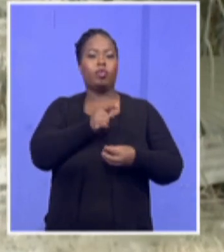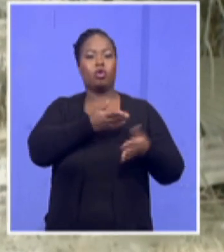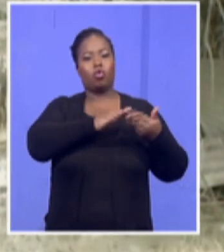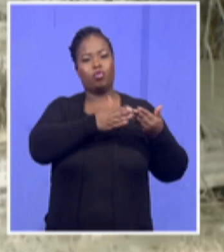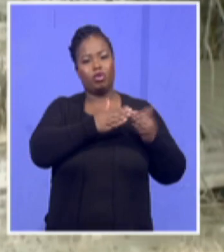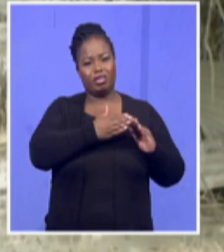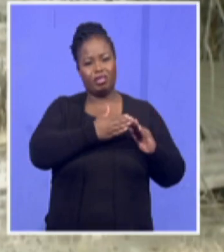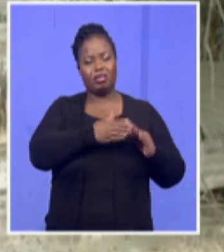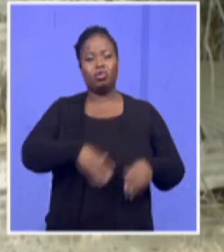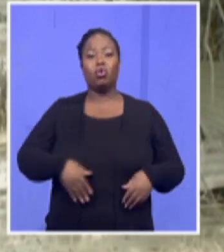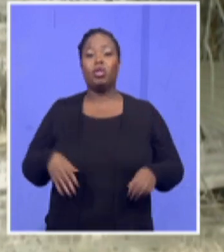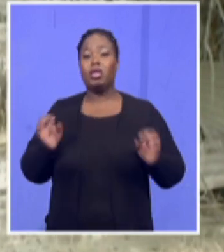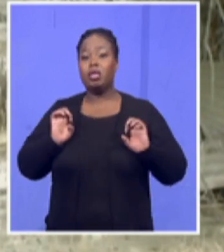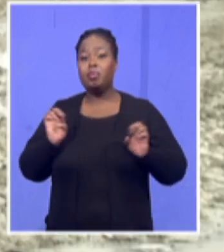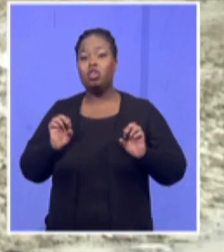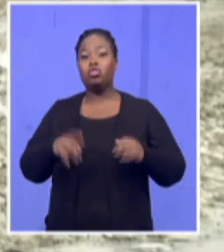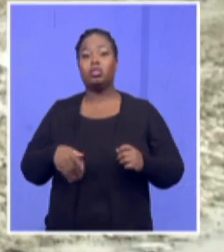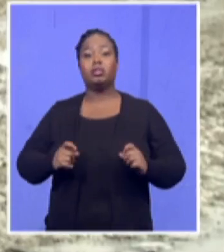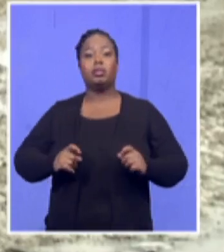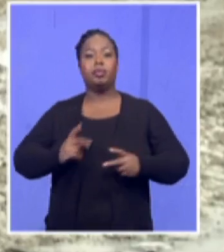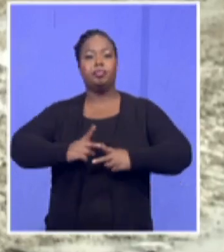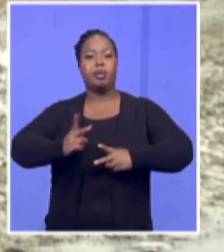Emergency preparedness plans,